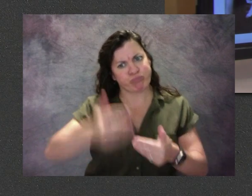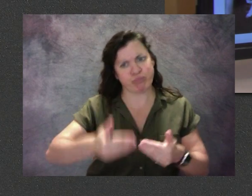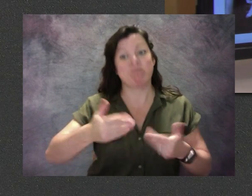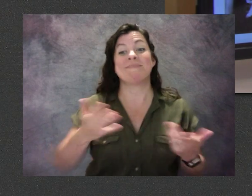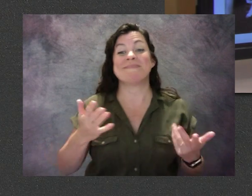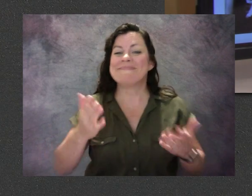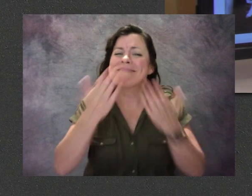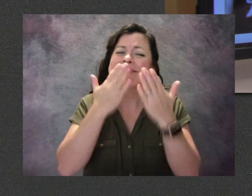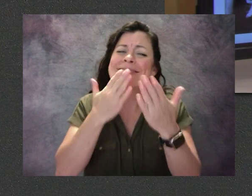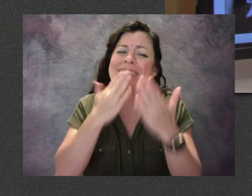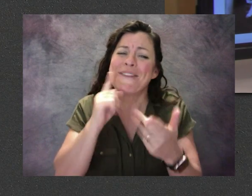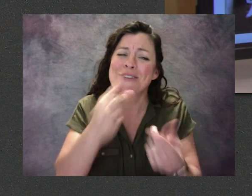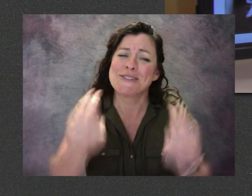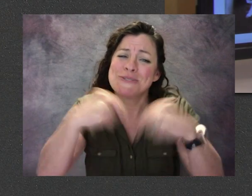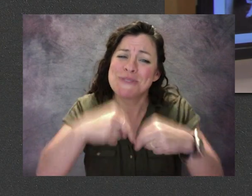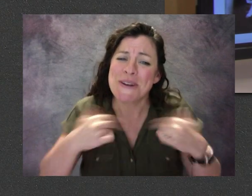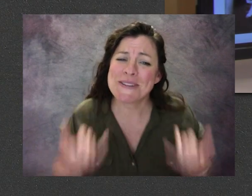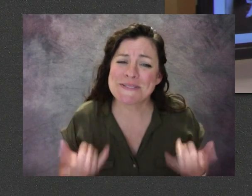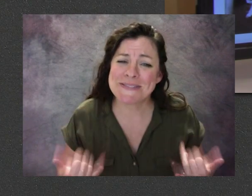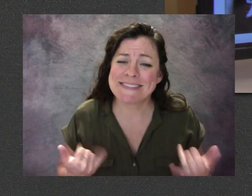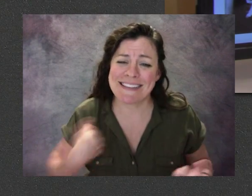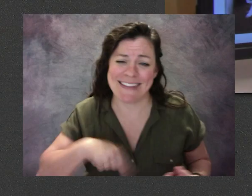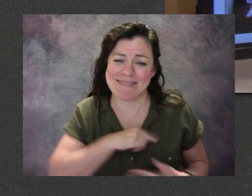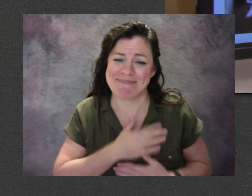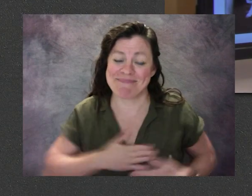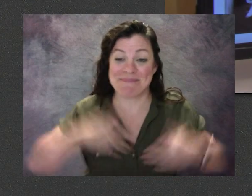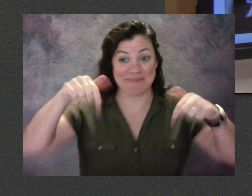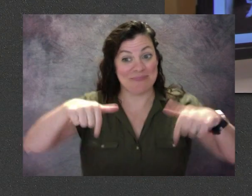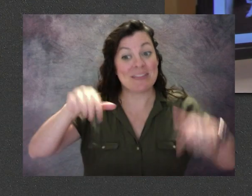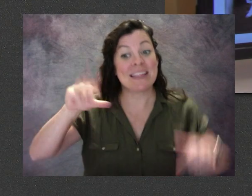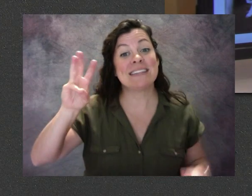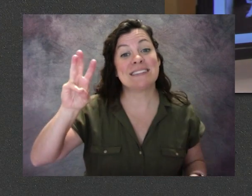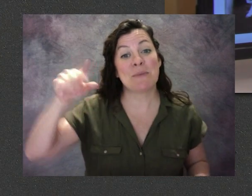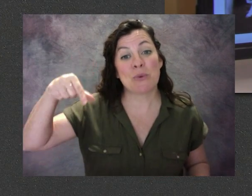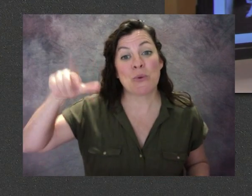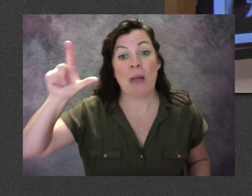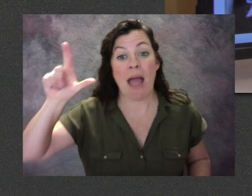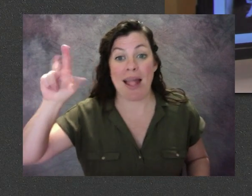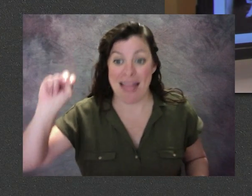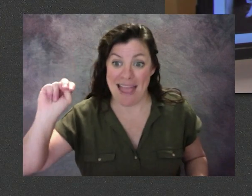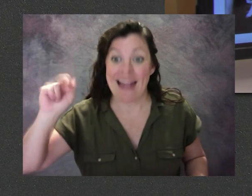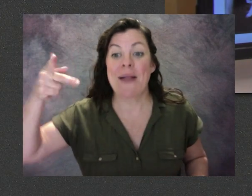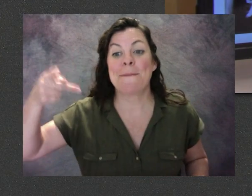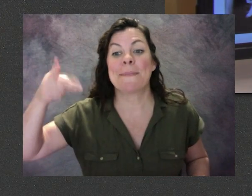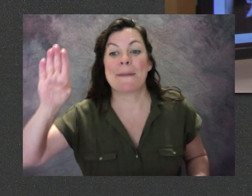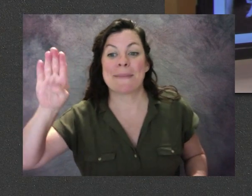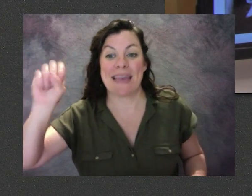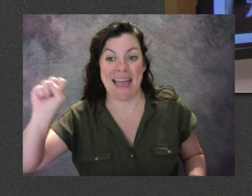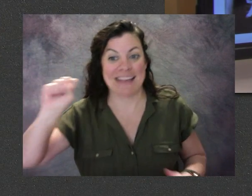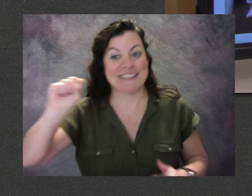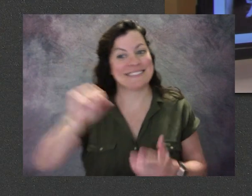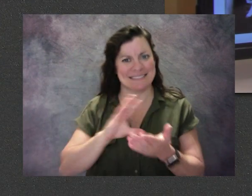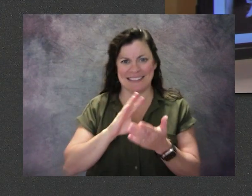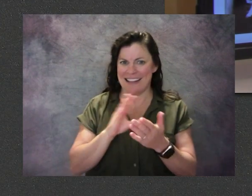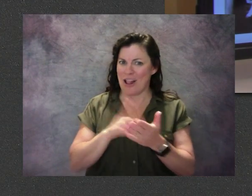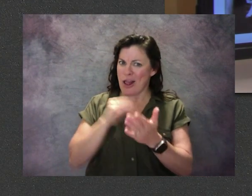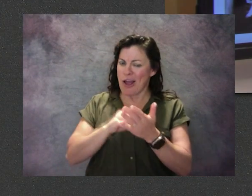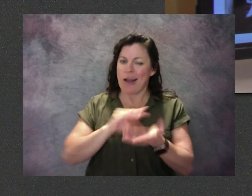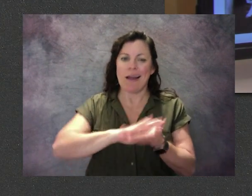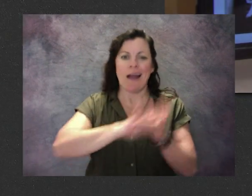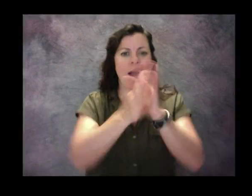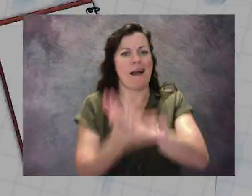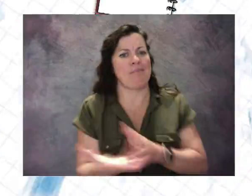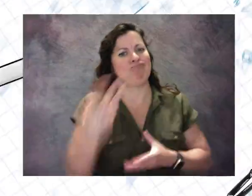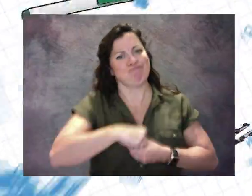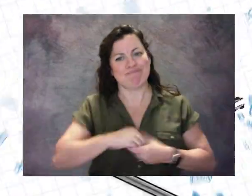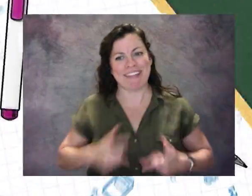joining me today on WQLN PBS, where learning is brought to life. See you next time.